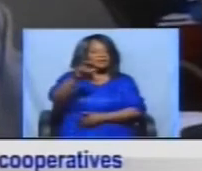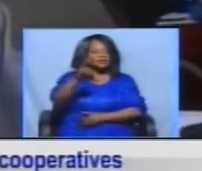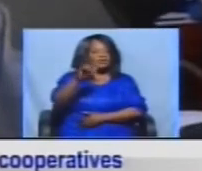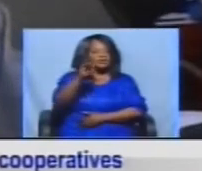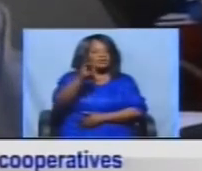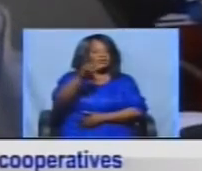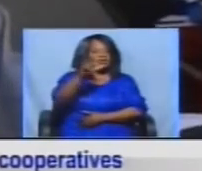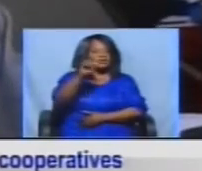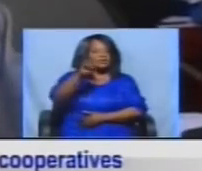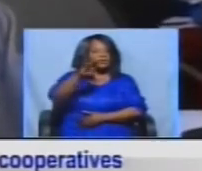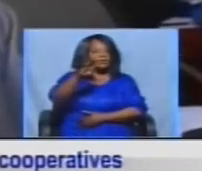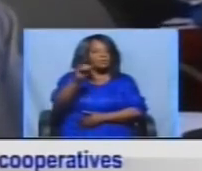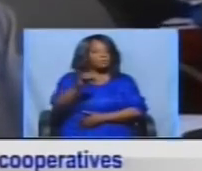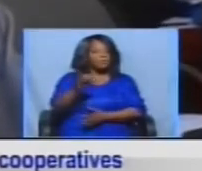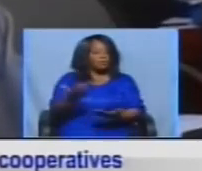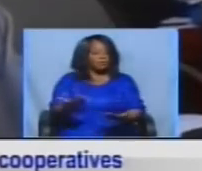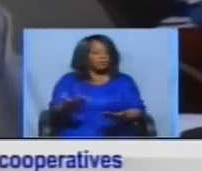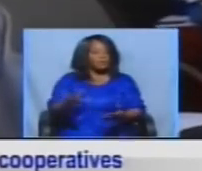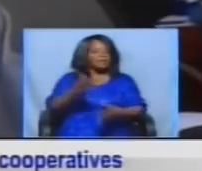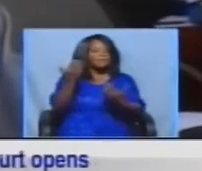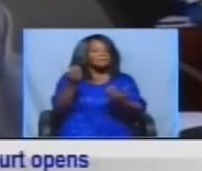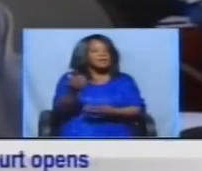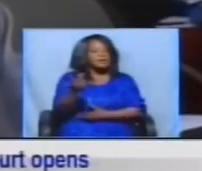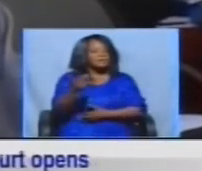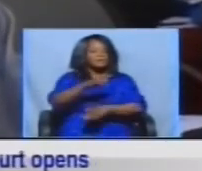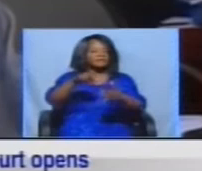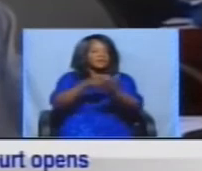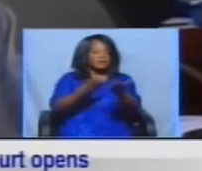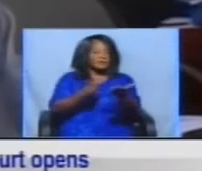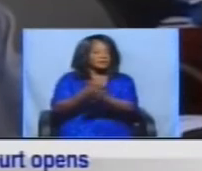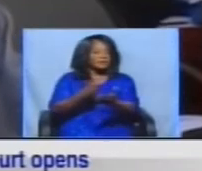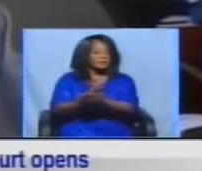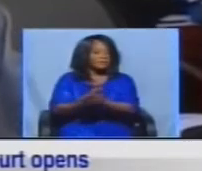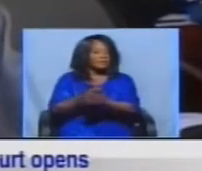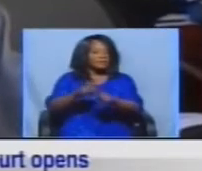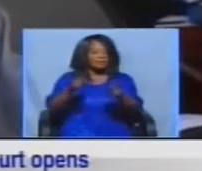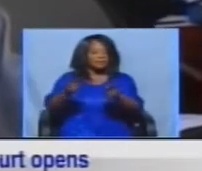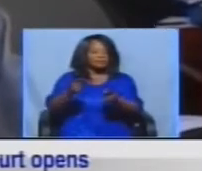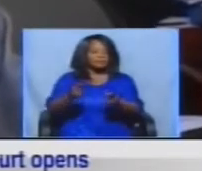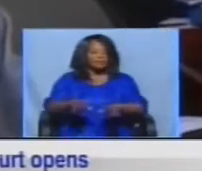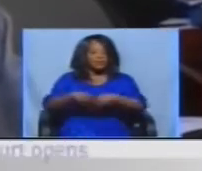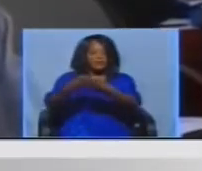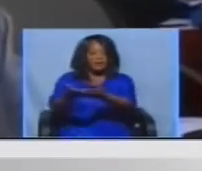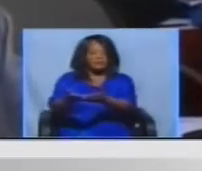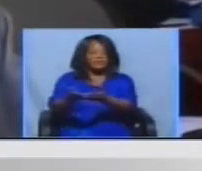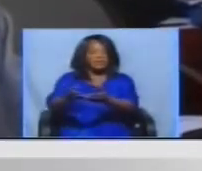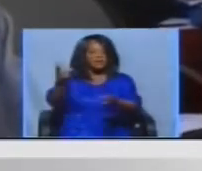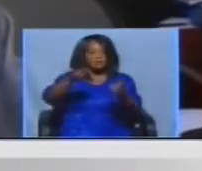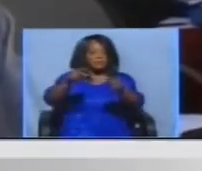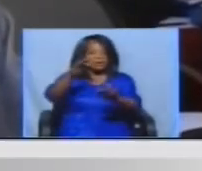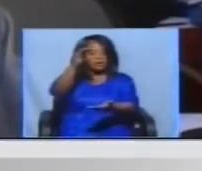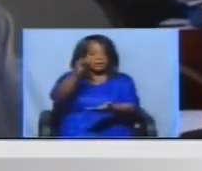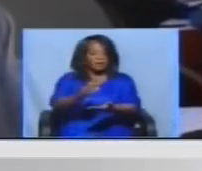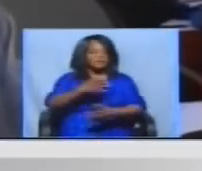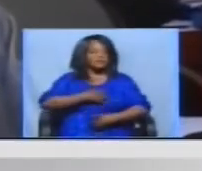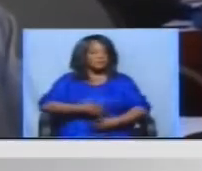Chilangwa has observed that money from the National Treasury, which should go towards lifting people out of abject poverty, is ending up